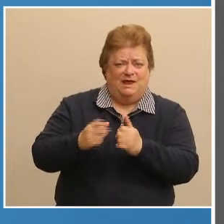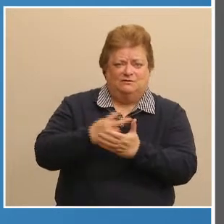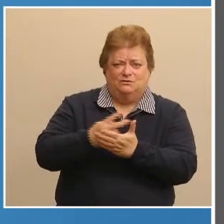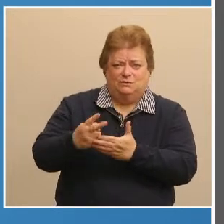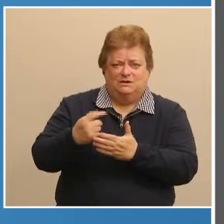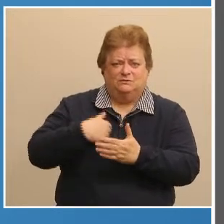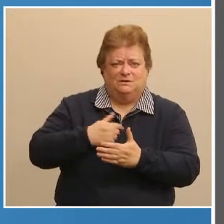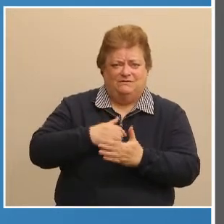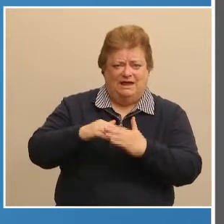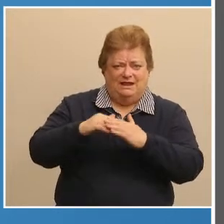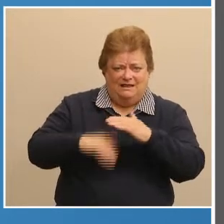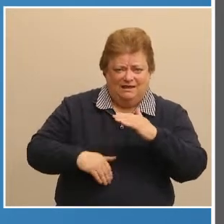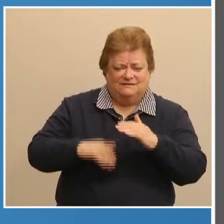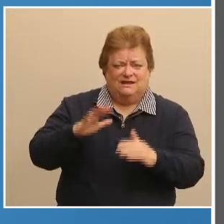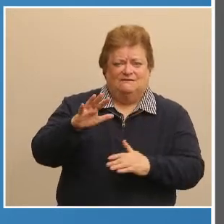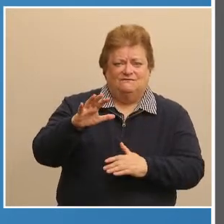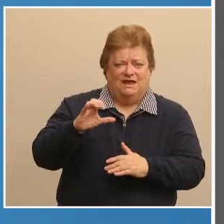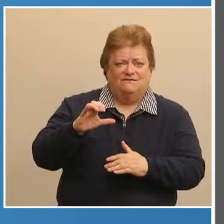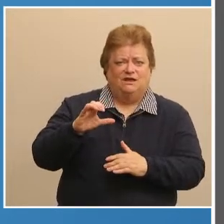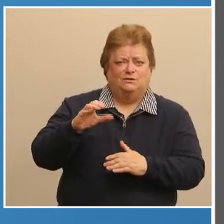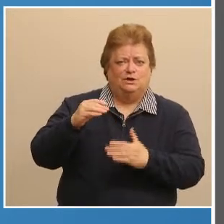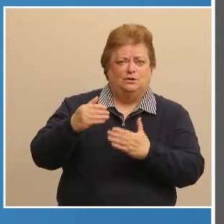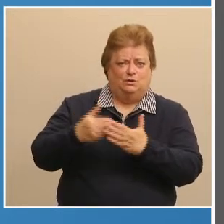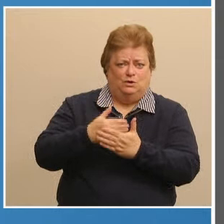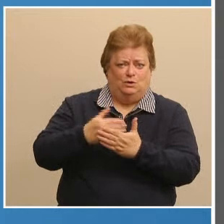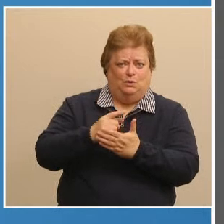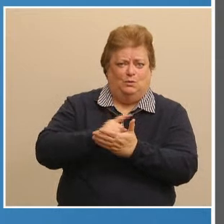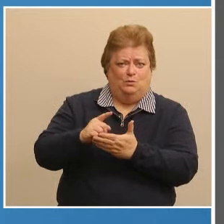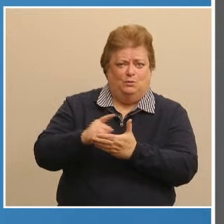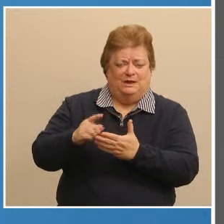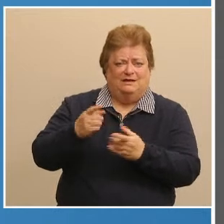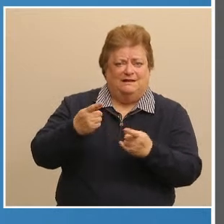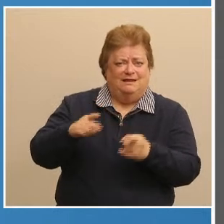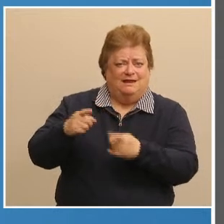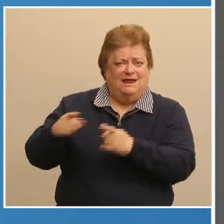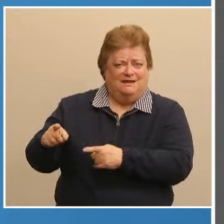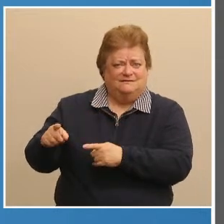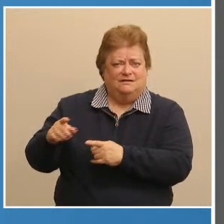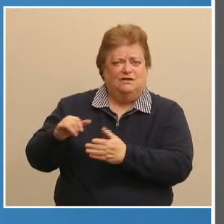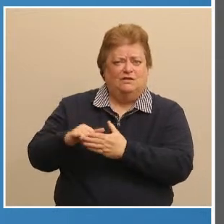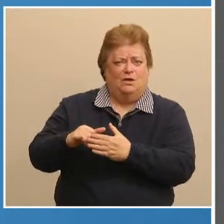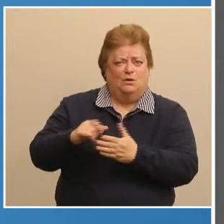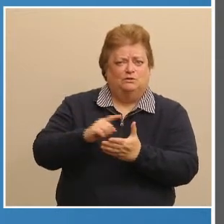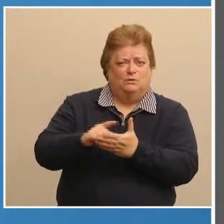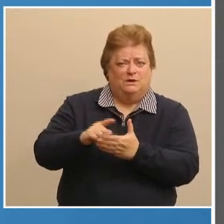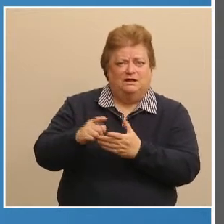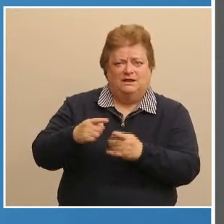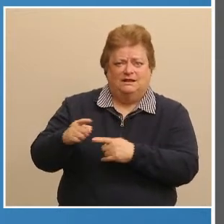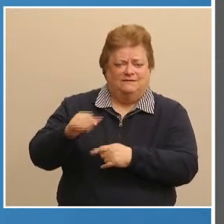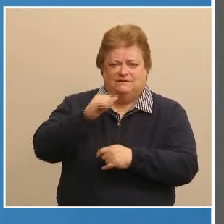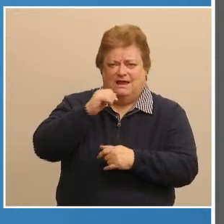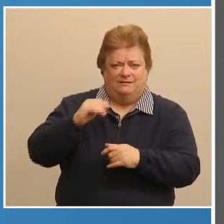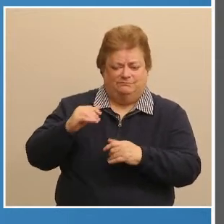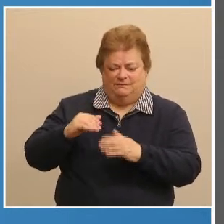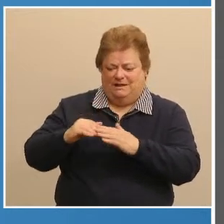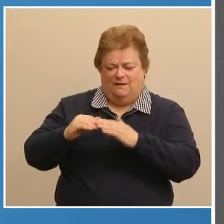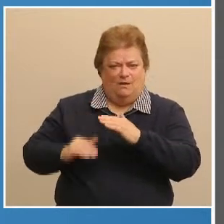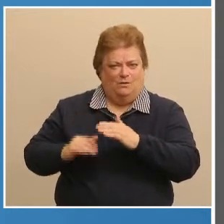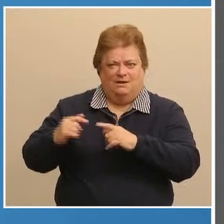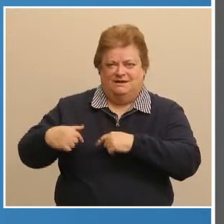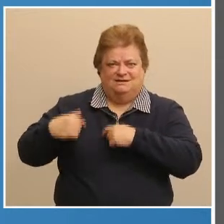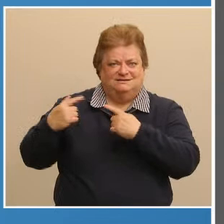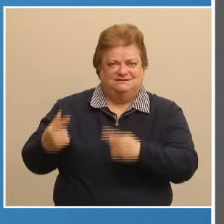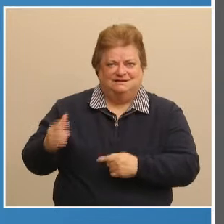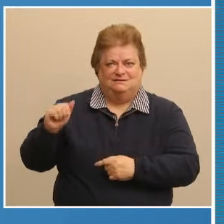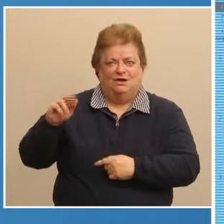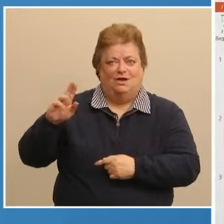than 500 new weekly cases. The number of weekly cases has not been seen that low since the week ending